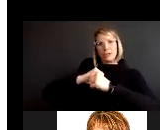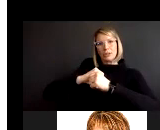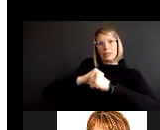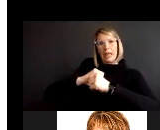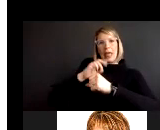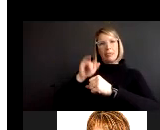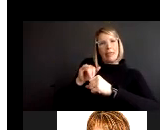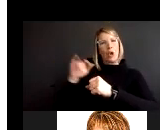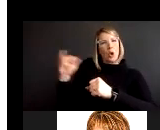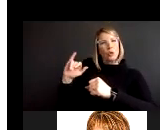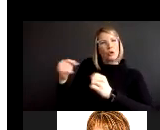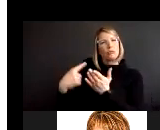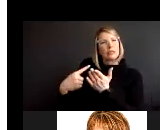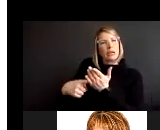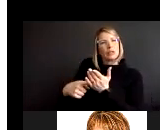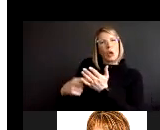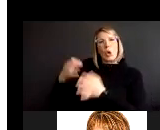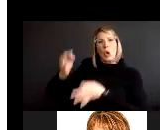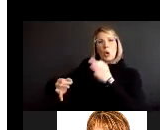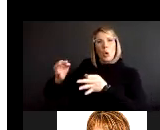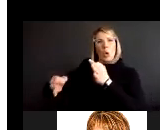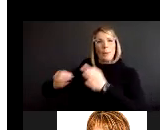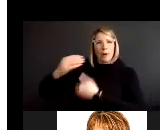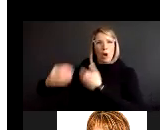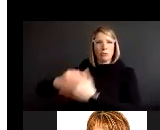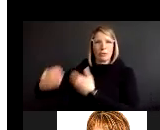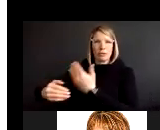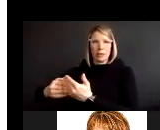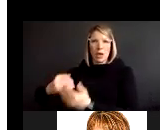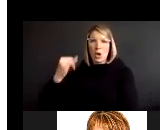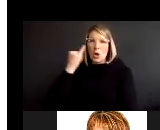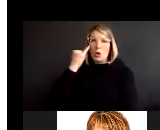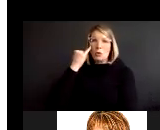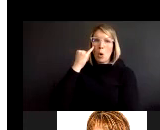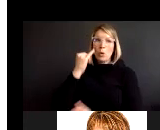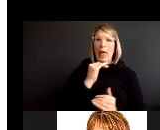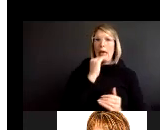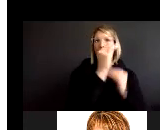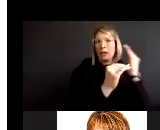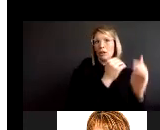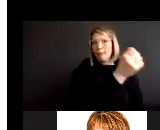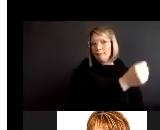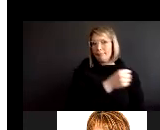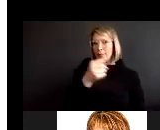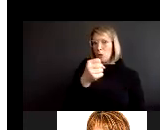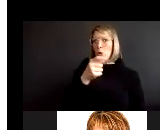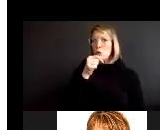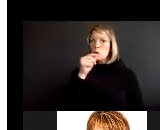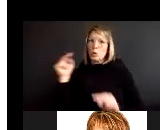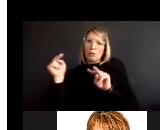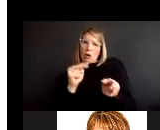makes that decision if an adult is going to come under the care and custody of the provincial director. And,